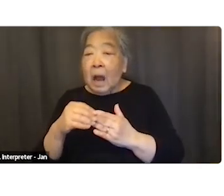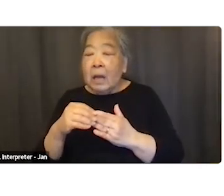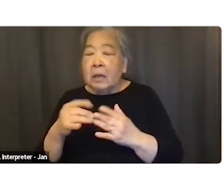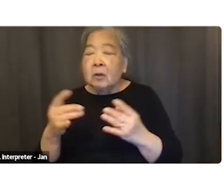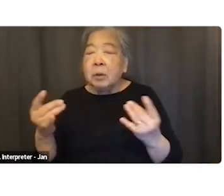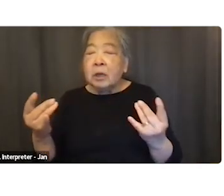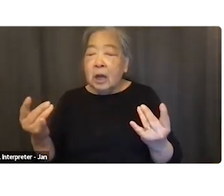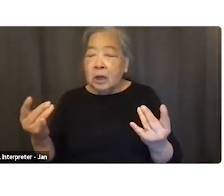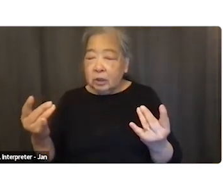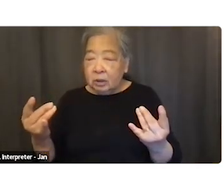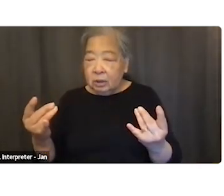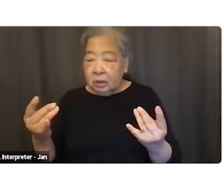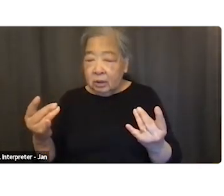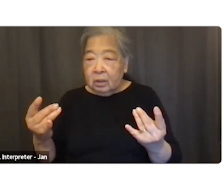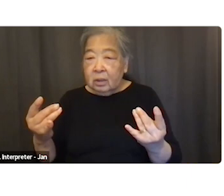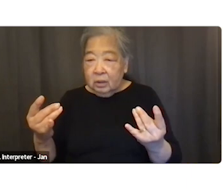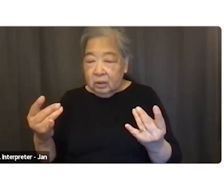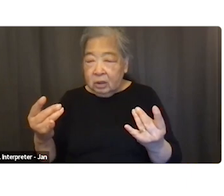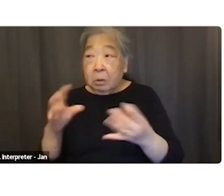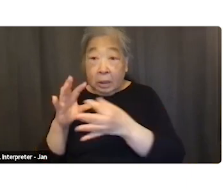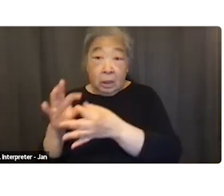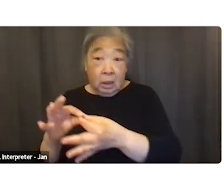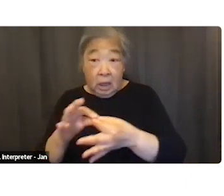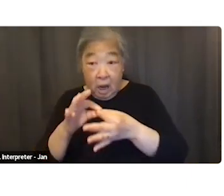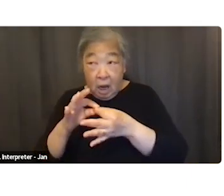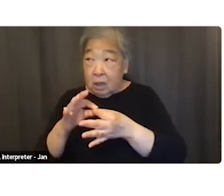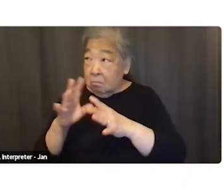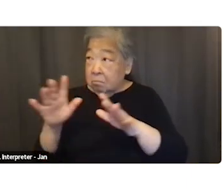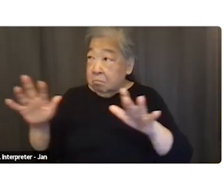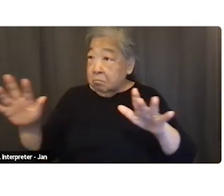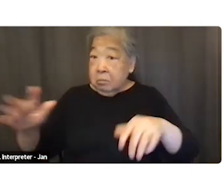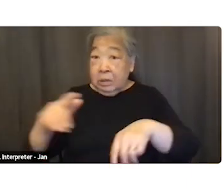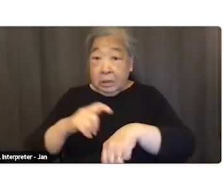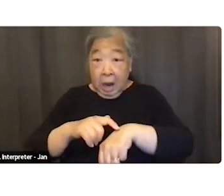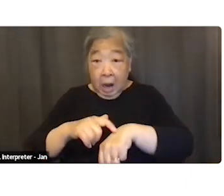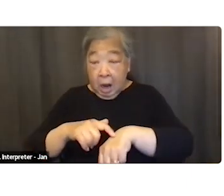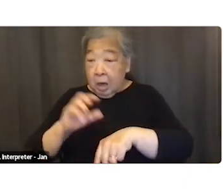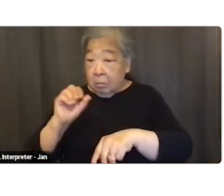again, connect across time and space and drop in with each other.